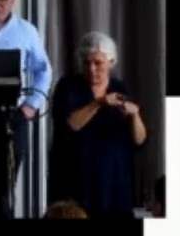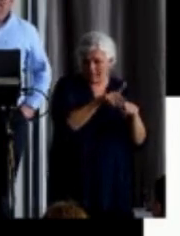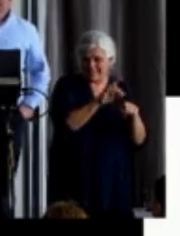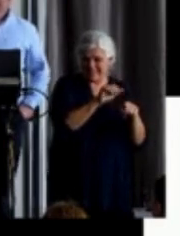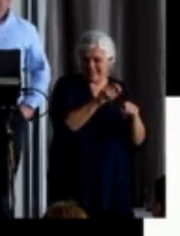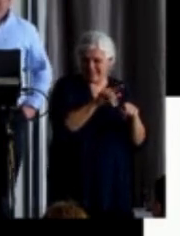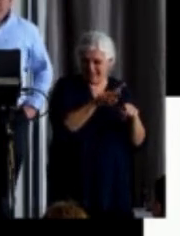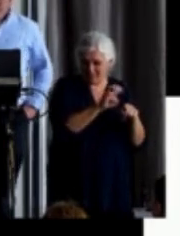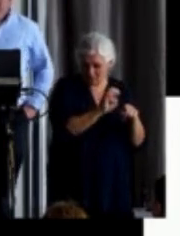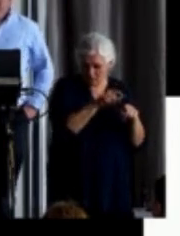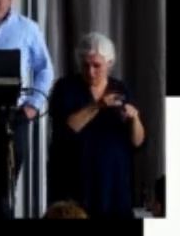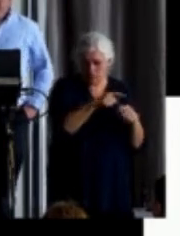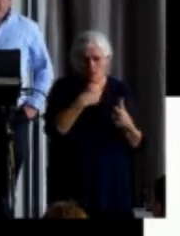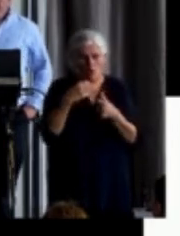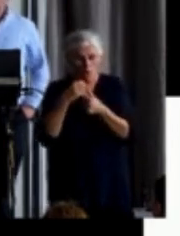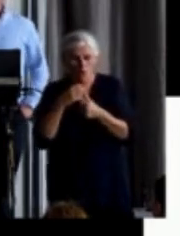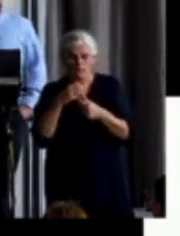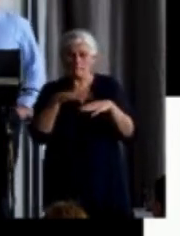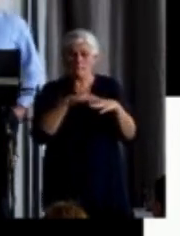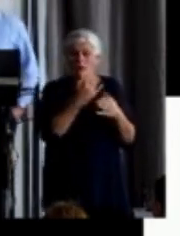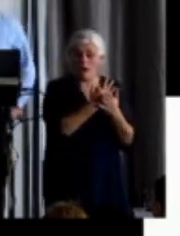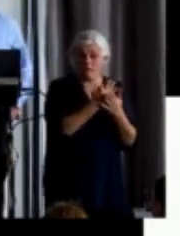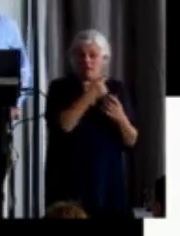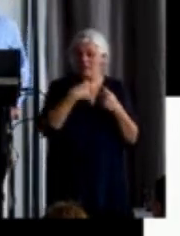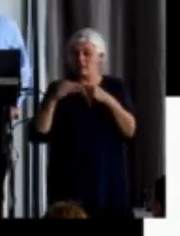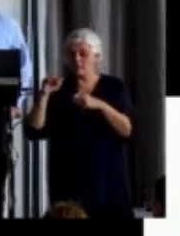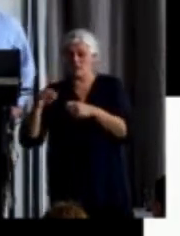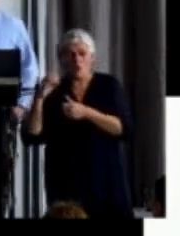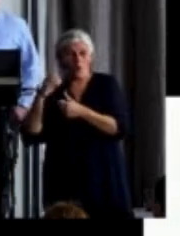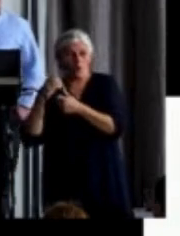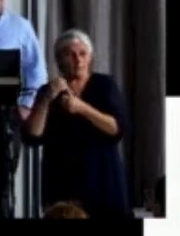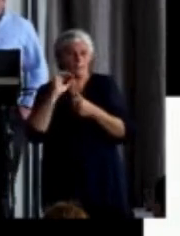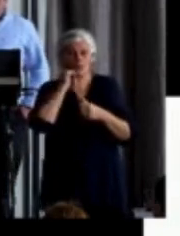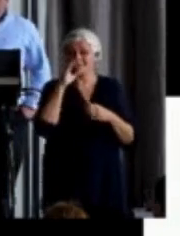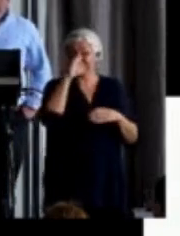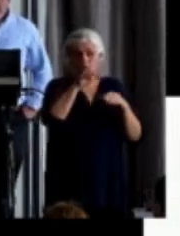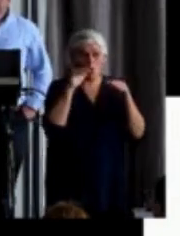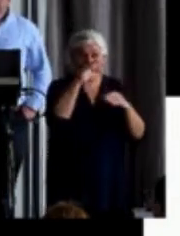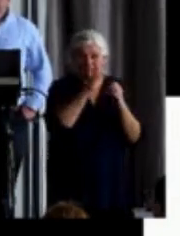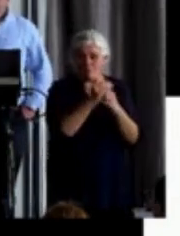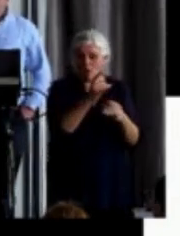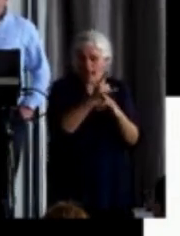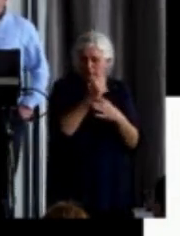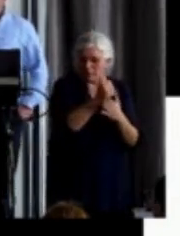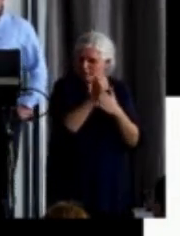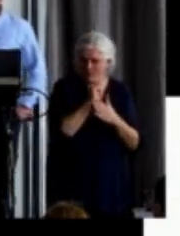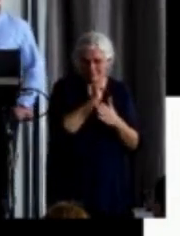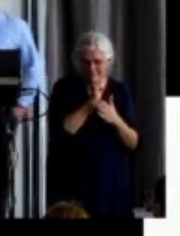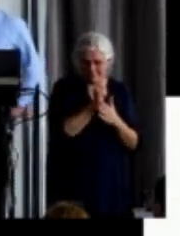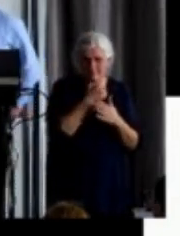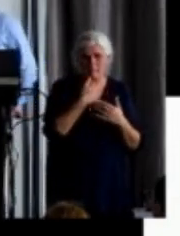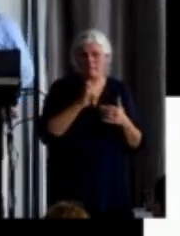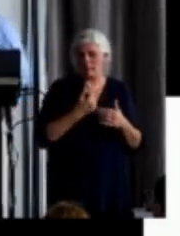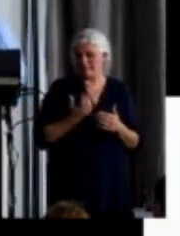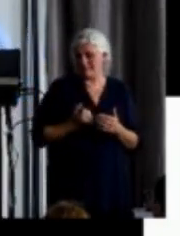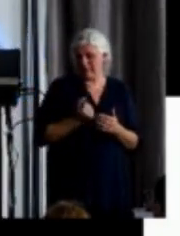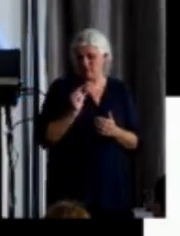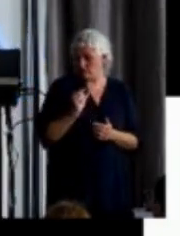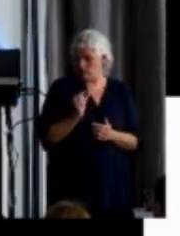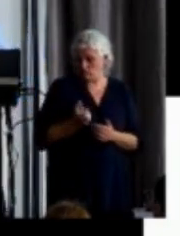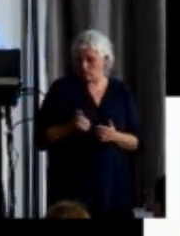worse consequences because they're less likely to seek effective interventions and may experience poor outcomes for